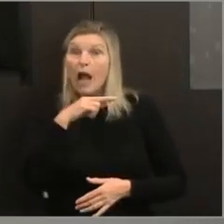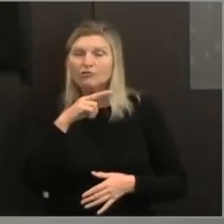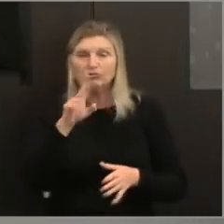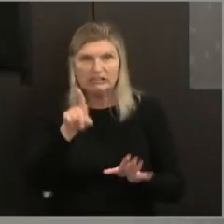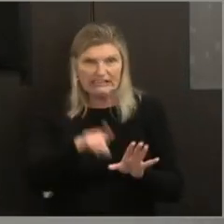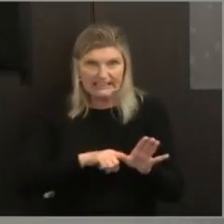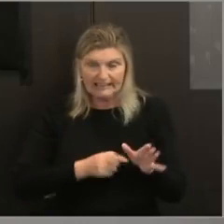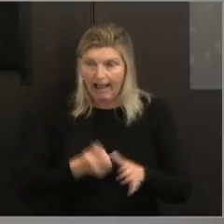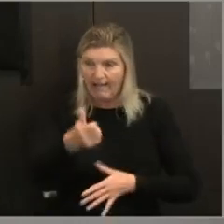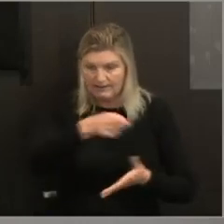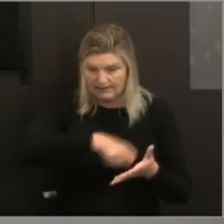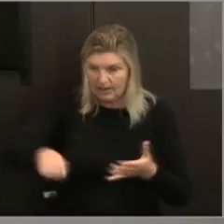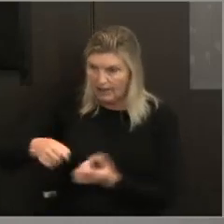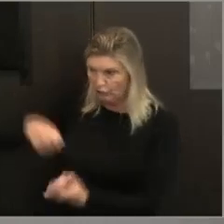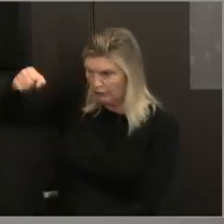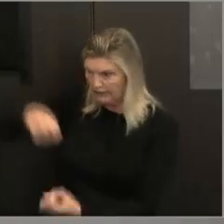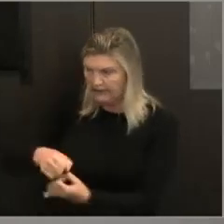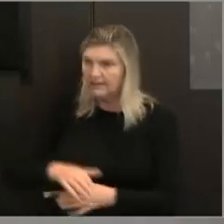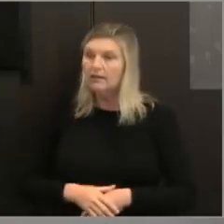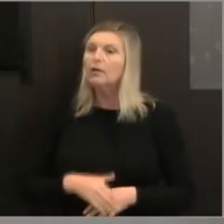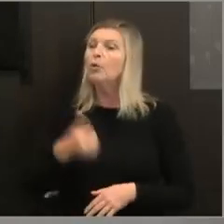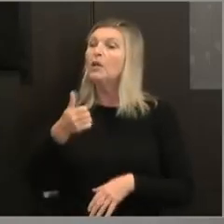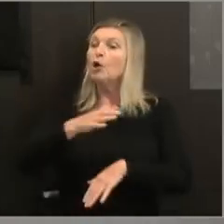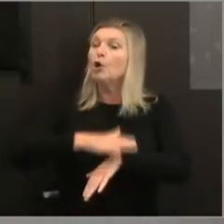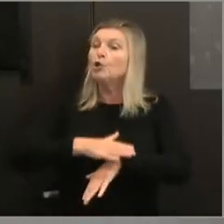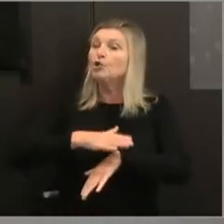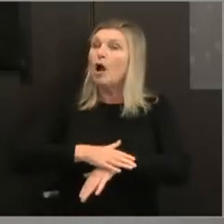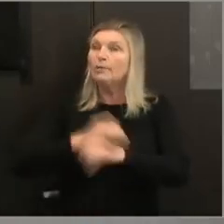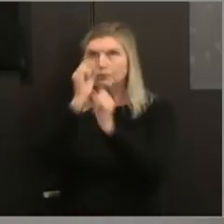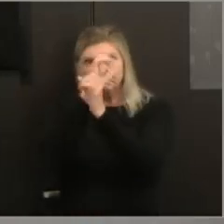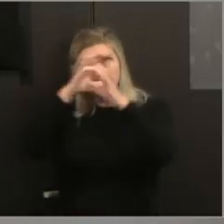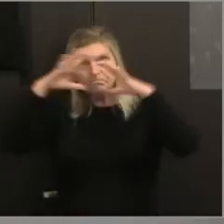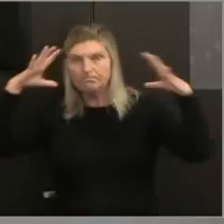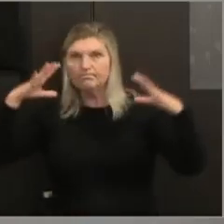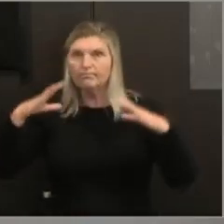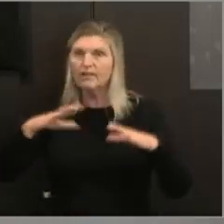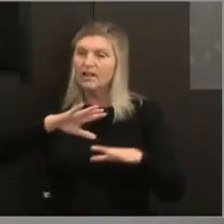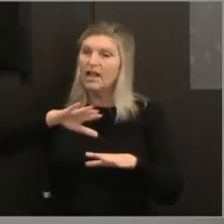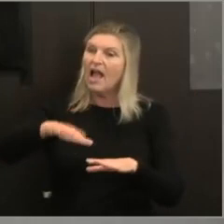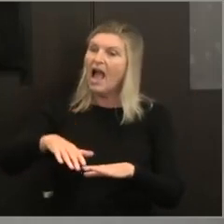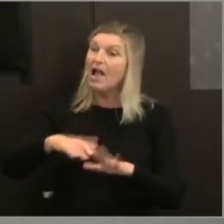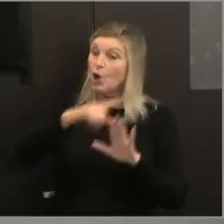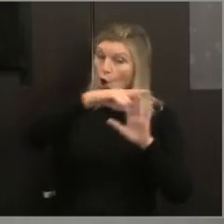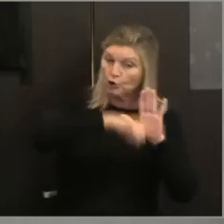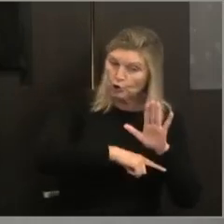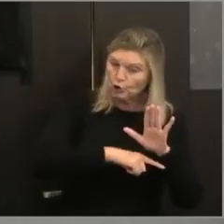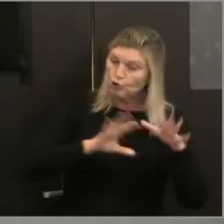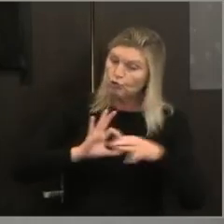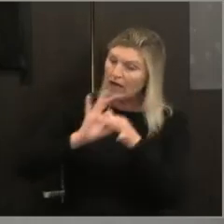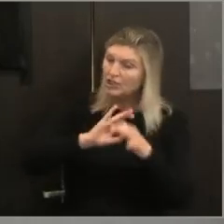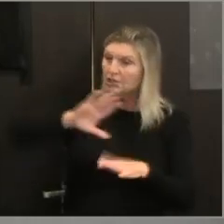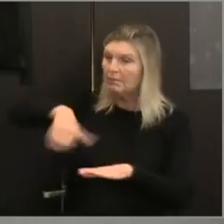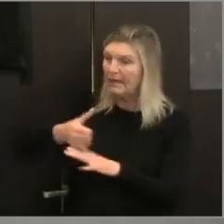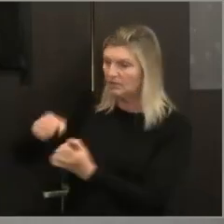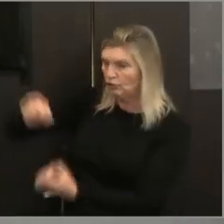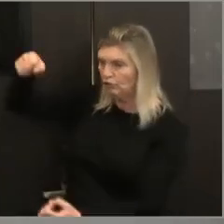treaty, as a good point to envision a treaty-based constitutional relationship. And I think